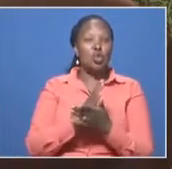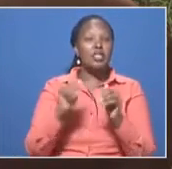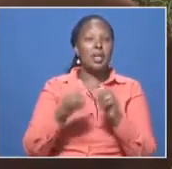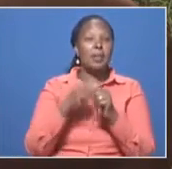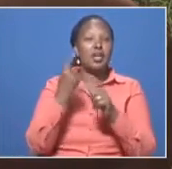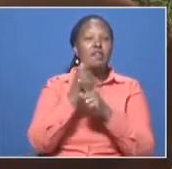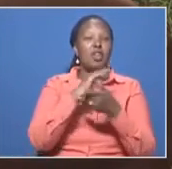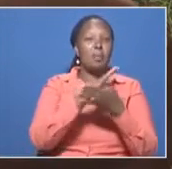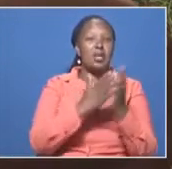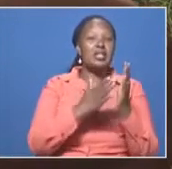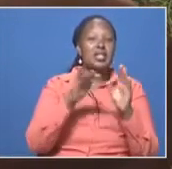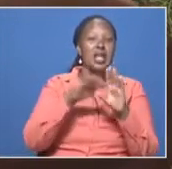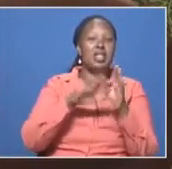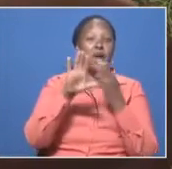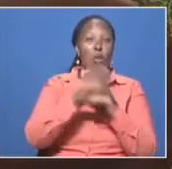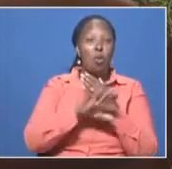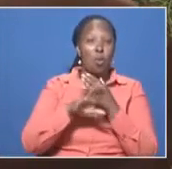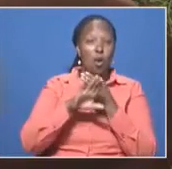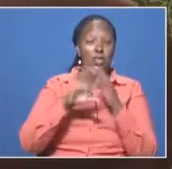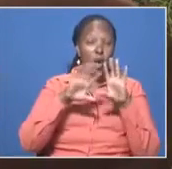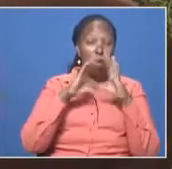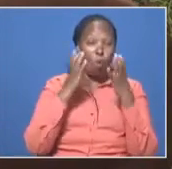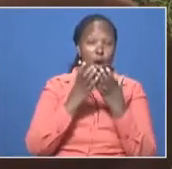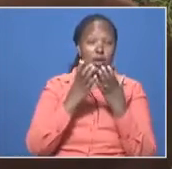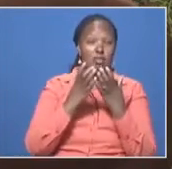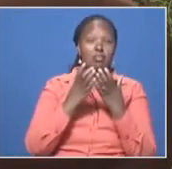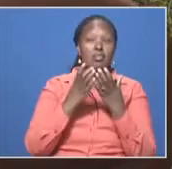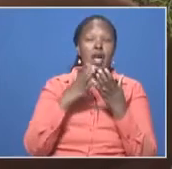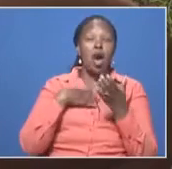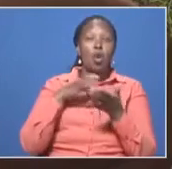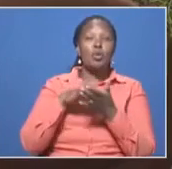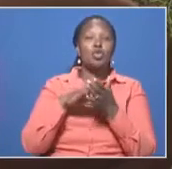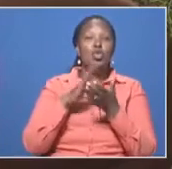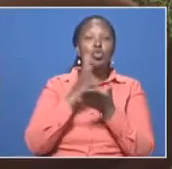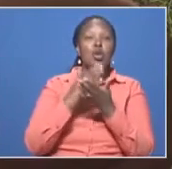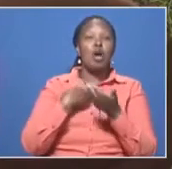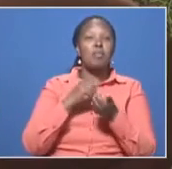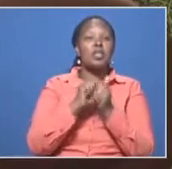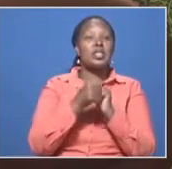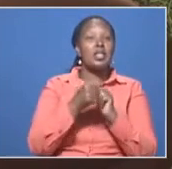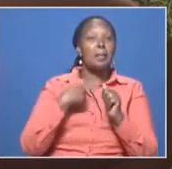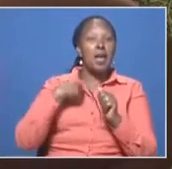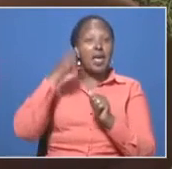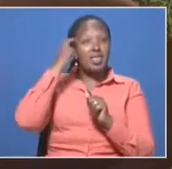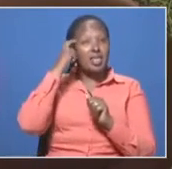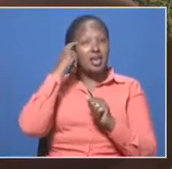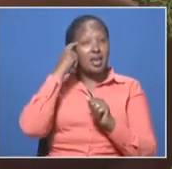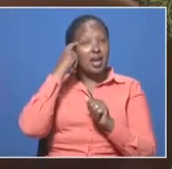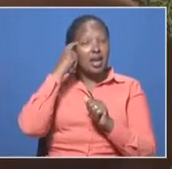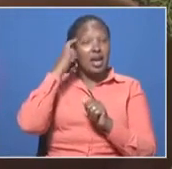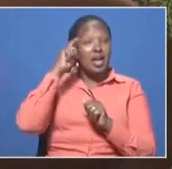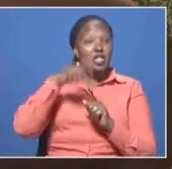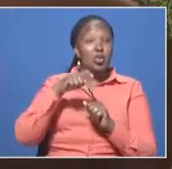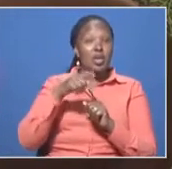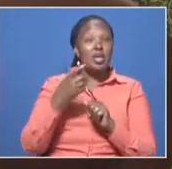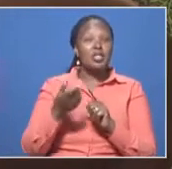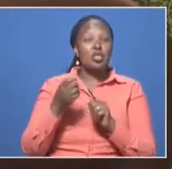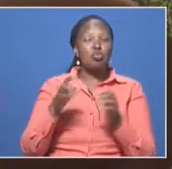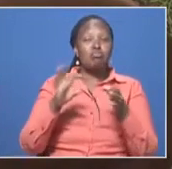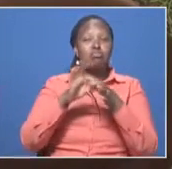world. It's like our systems have been turned upside down. And I think it's this time where we need to come